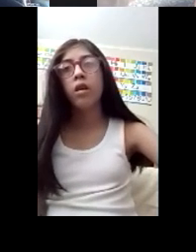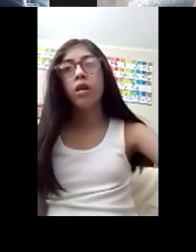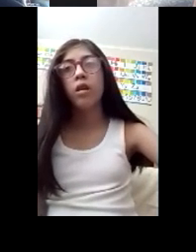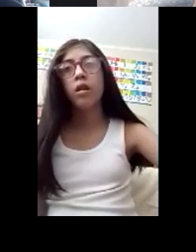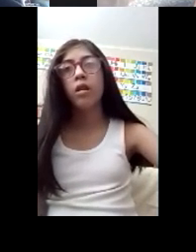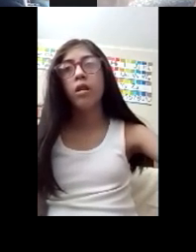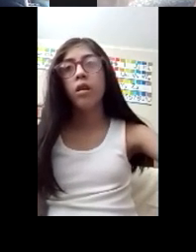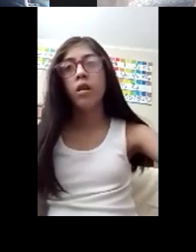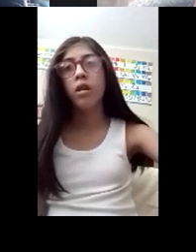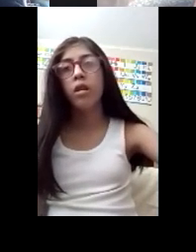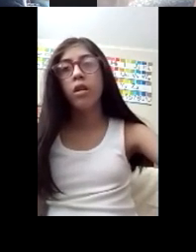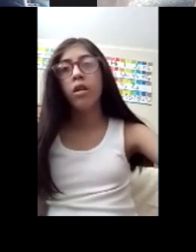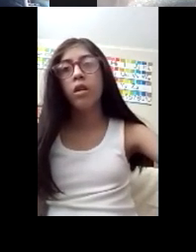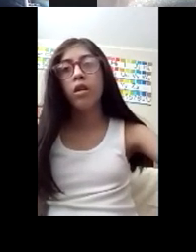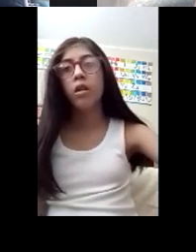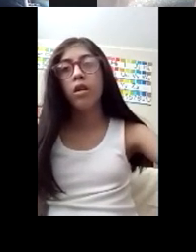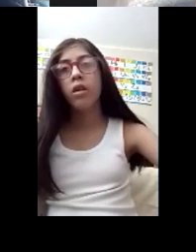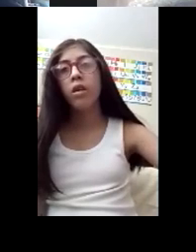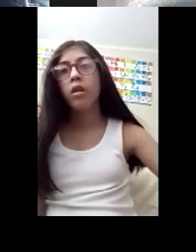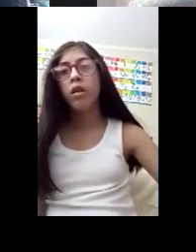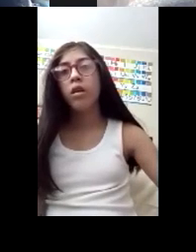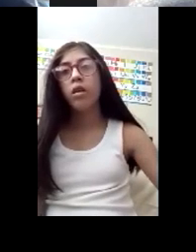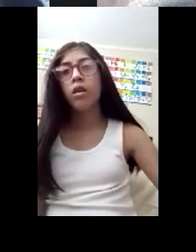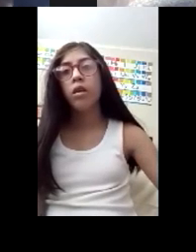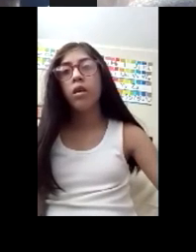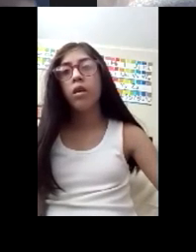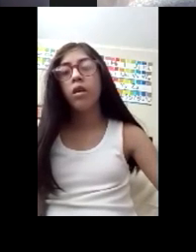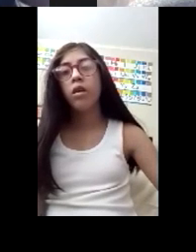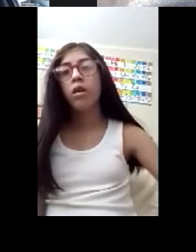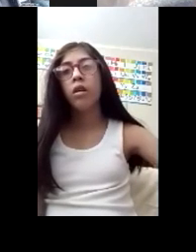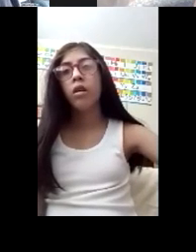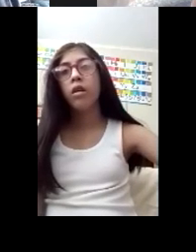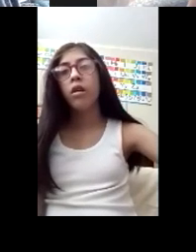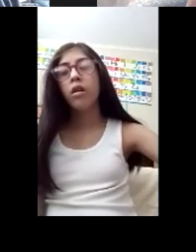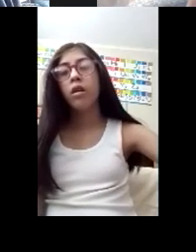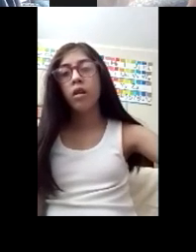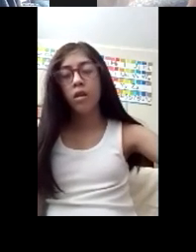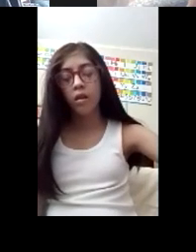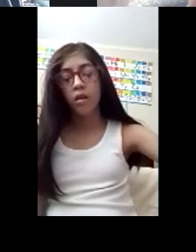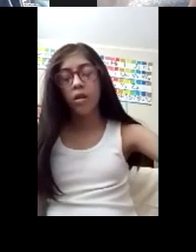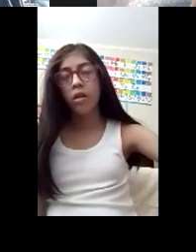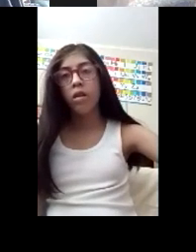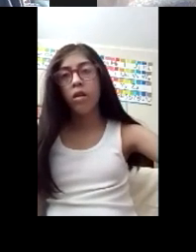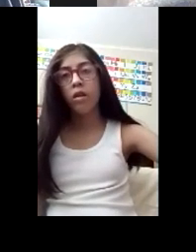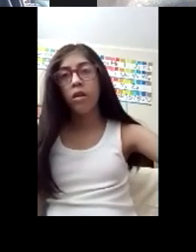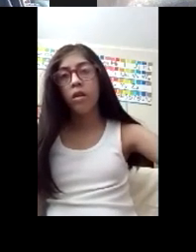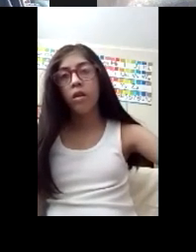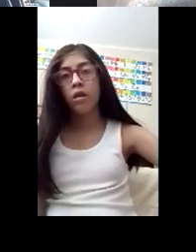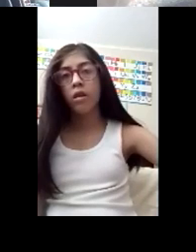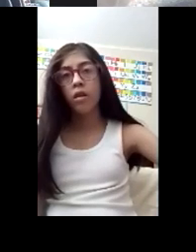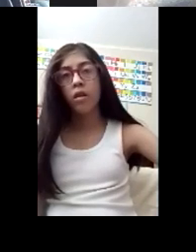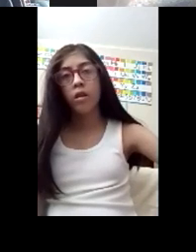And the hurricanes and the earthquakes and all that stuff. And the wars. Flooding. Yeah.